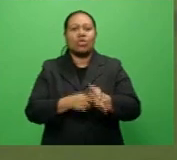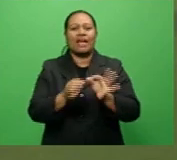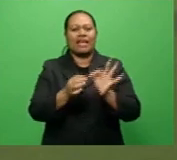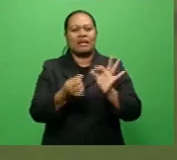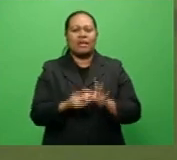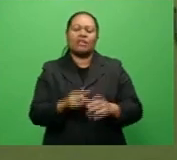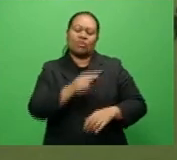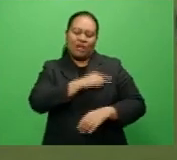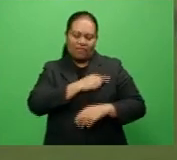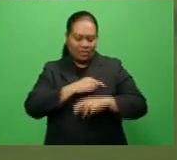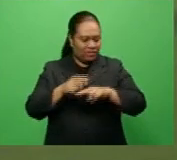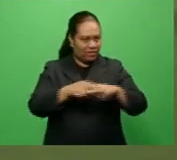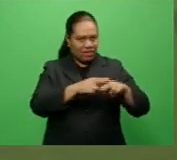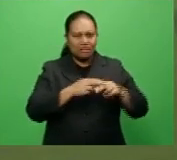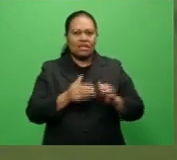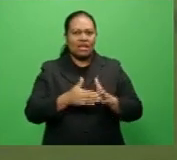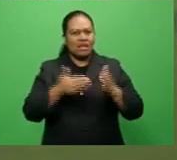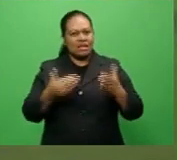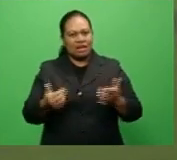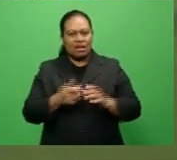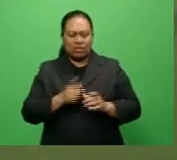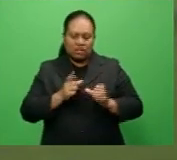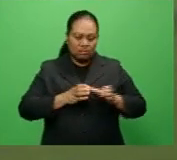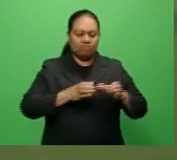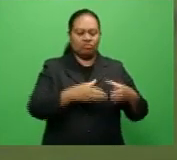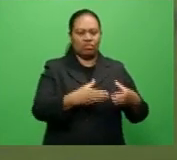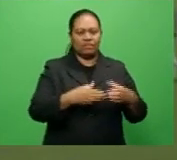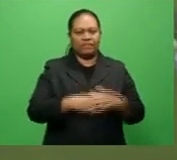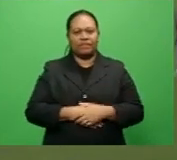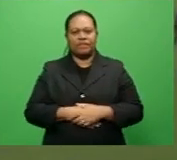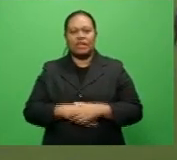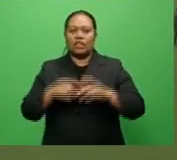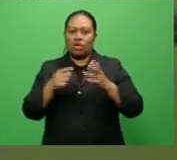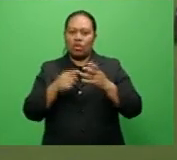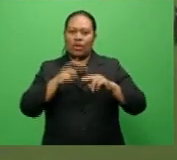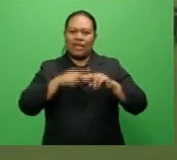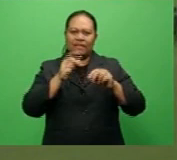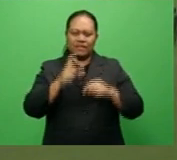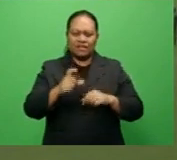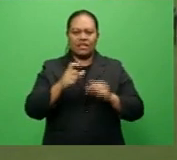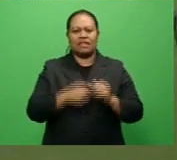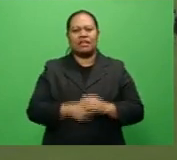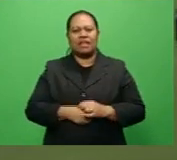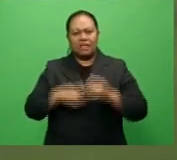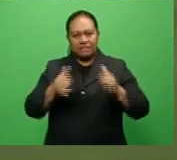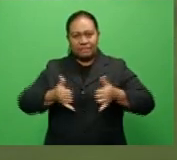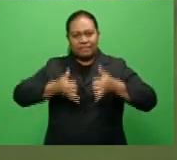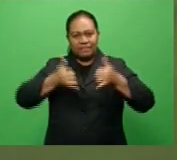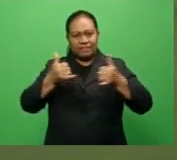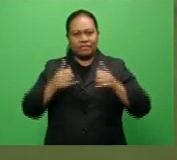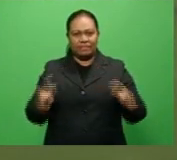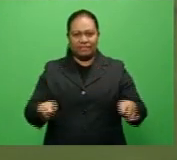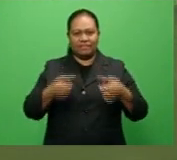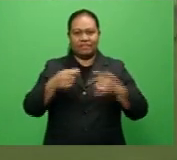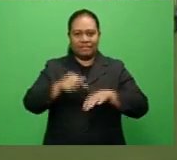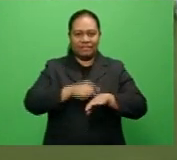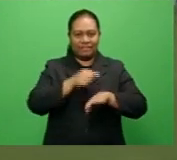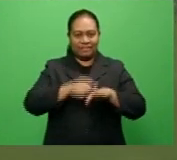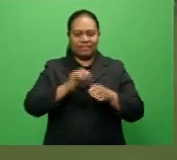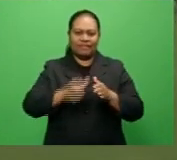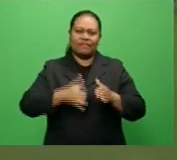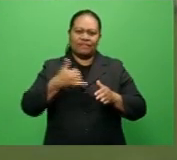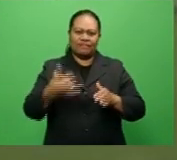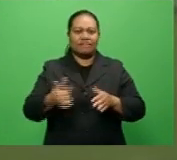from Fiji, but they bundled out in pool stages. The OFC Champions League playoff matches were due to be played in April and May, but